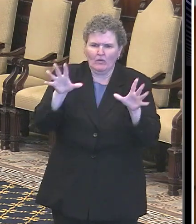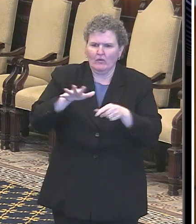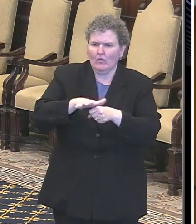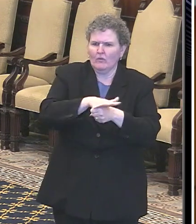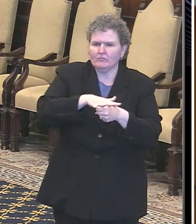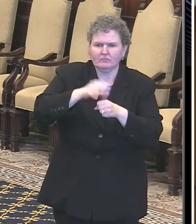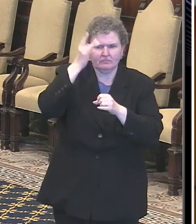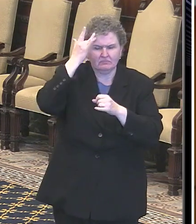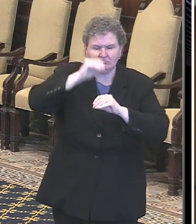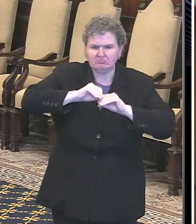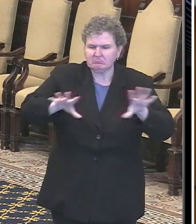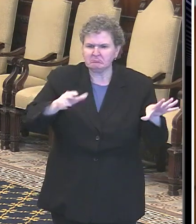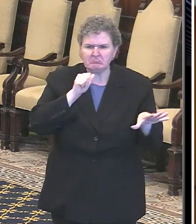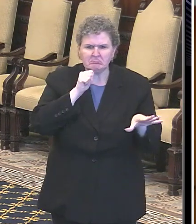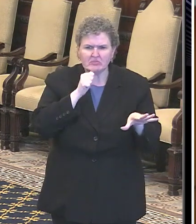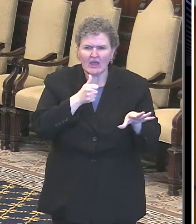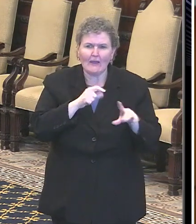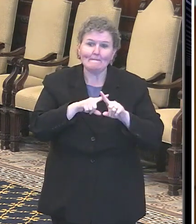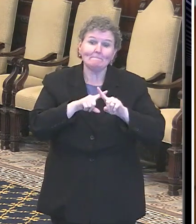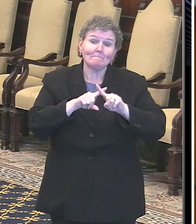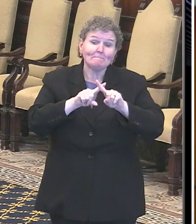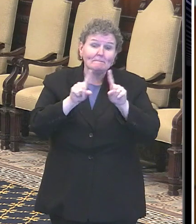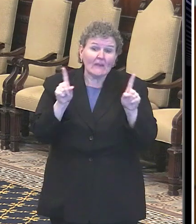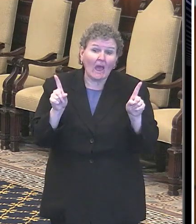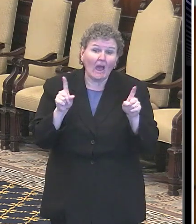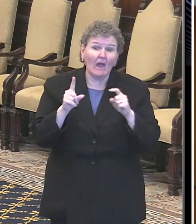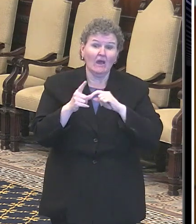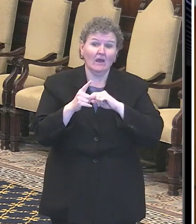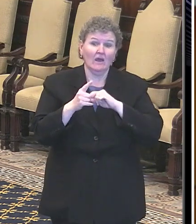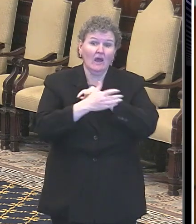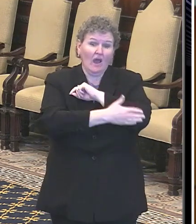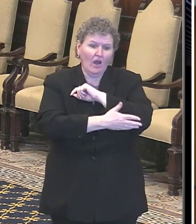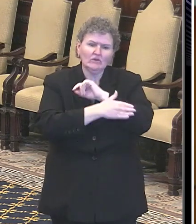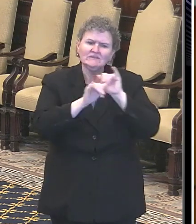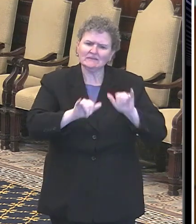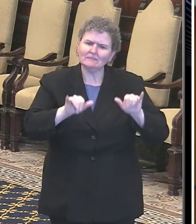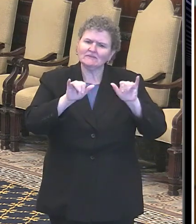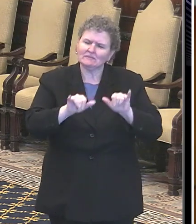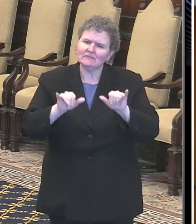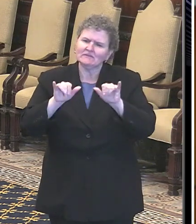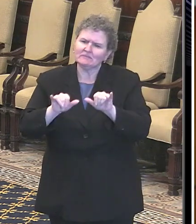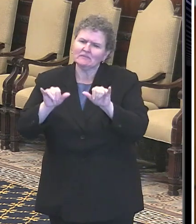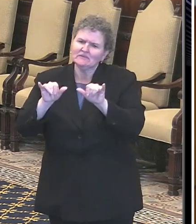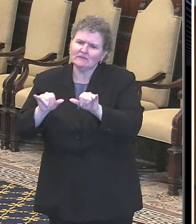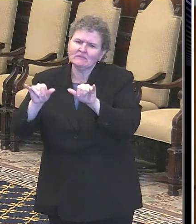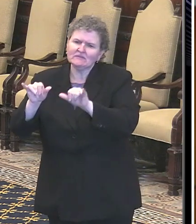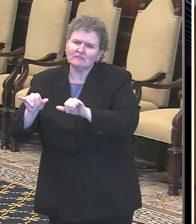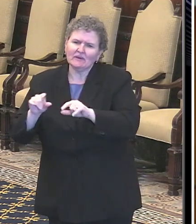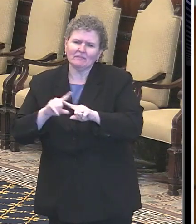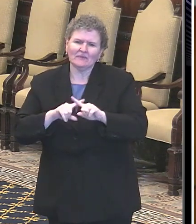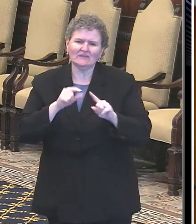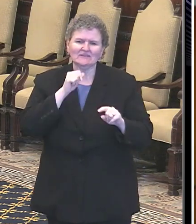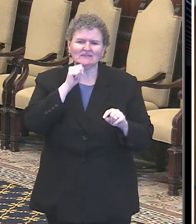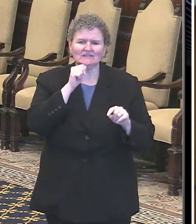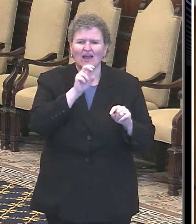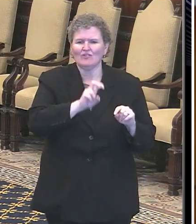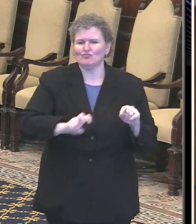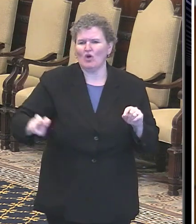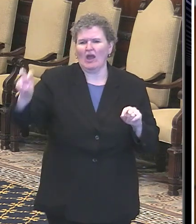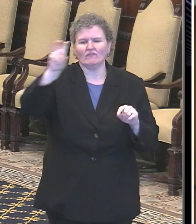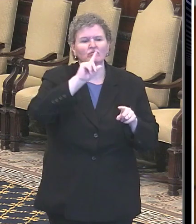is following things in parallel. So I can't say for sure. In general, there's not a lot of travel taking place right now.